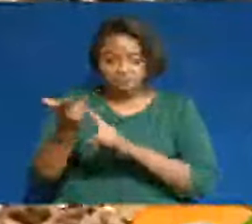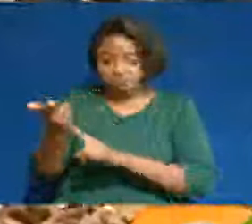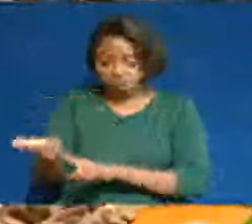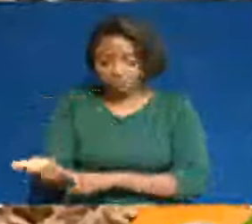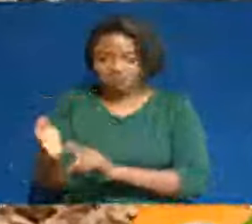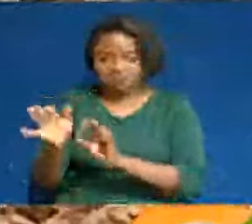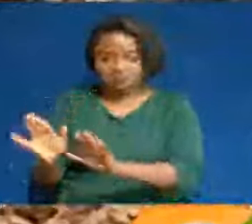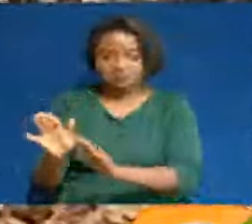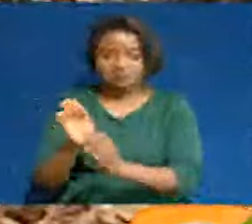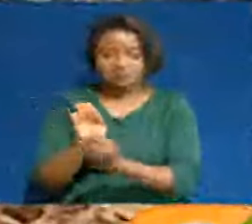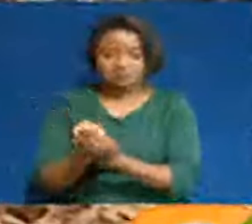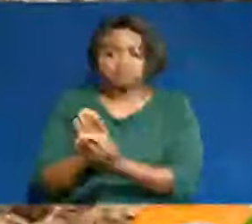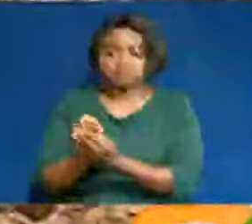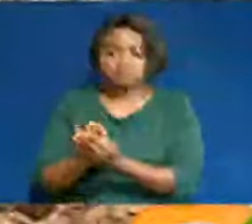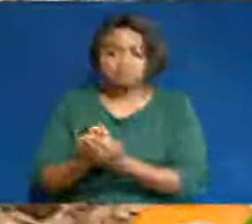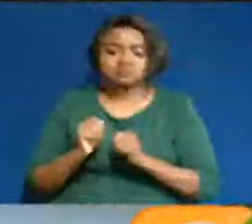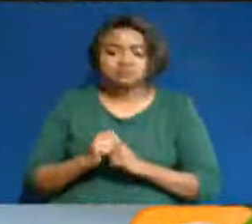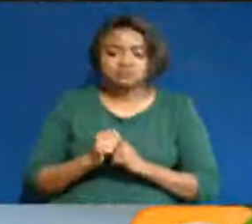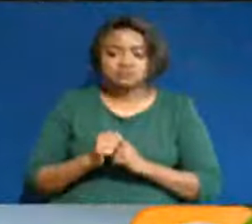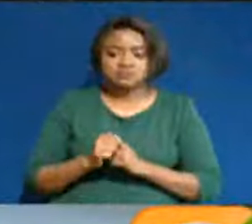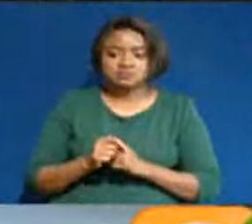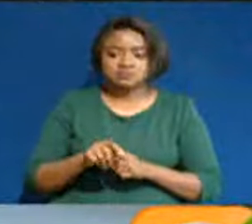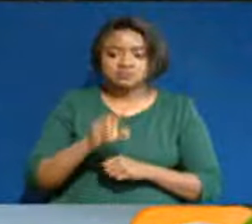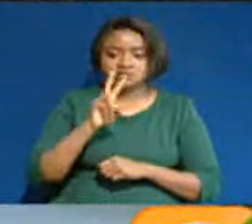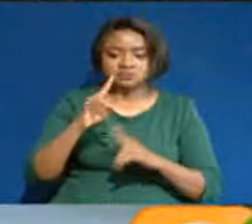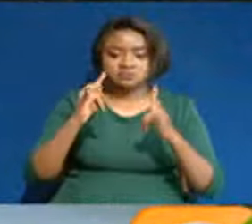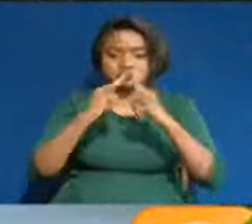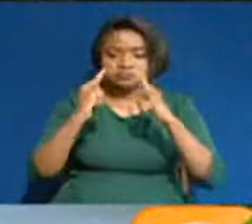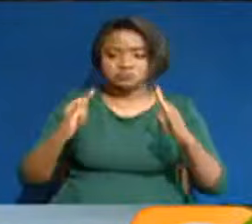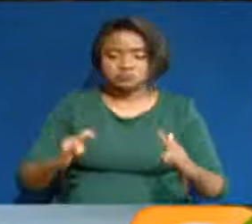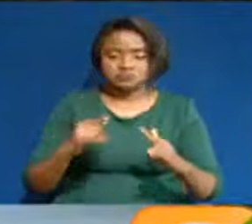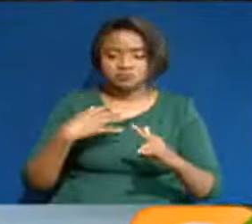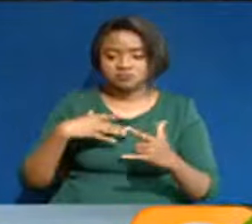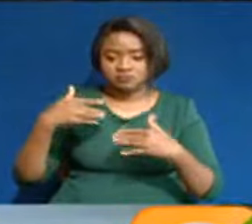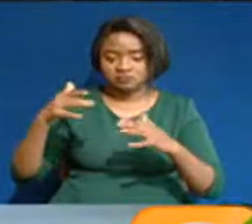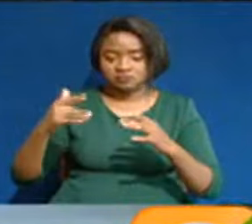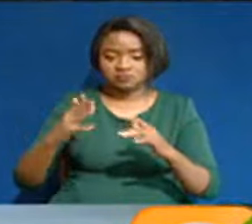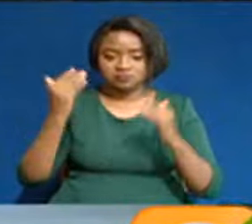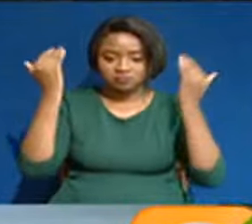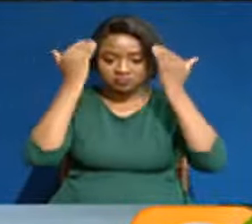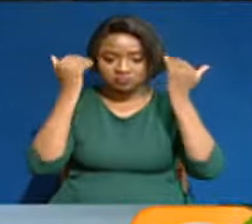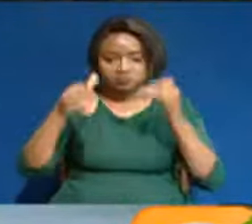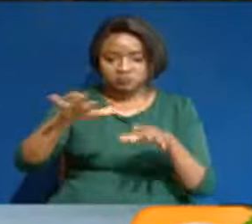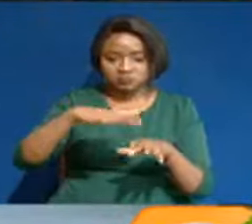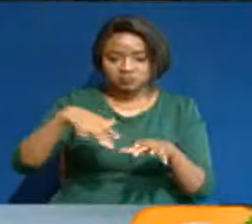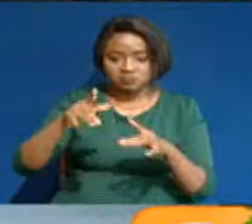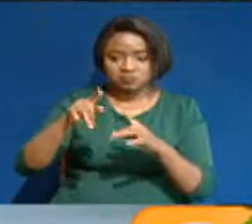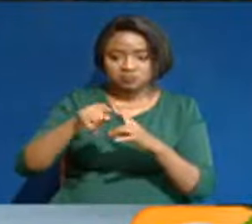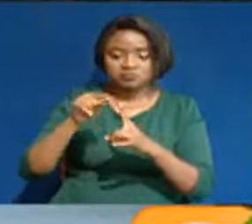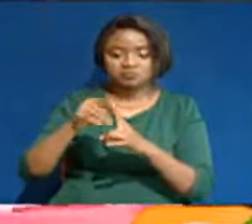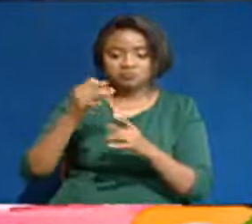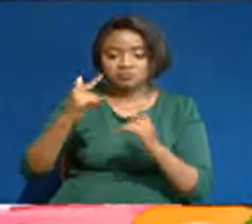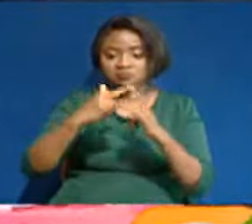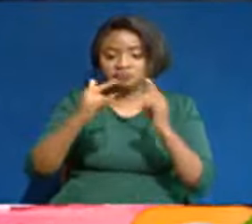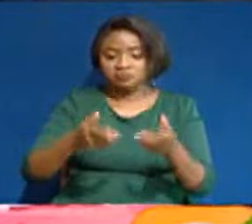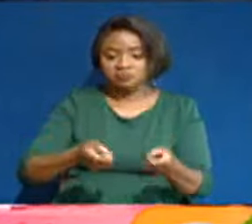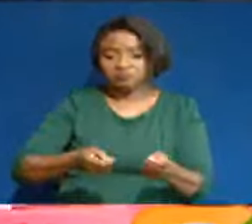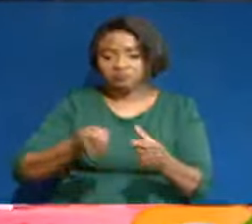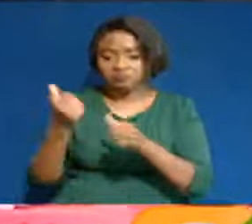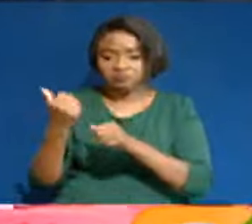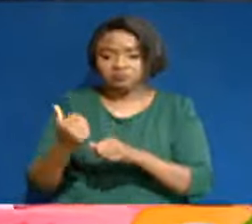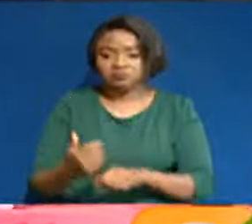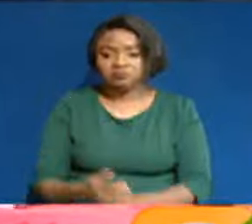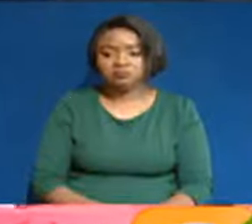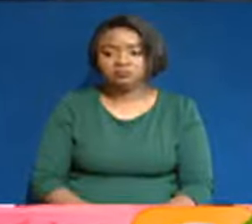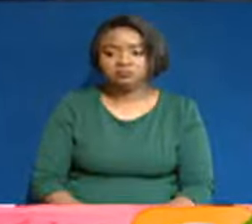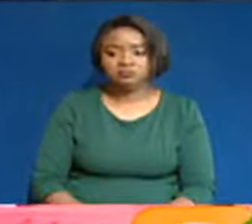their firearms. Two tents, which had been erected within the court premises and where the shooting happened, have since been removed from the area.